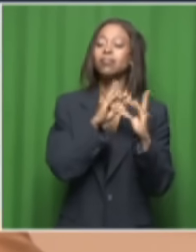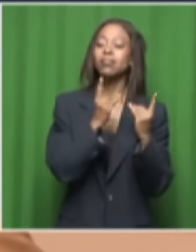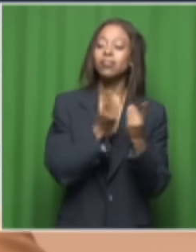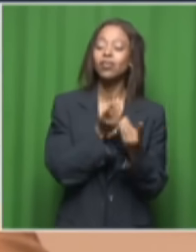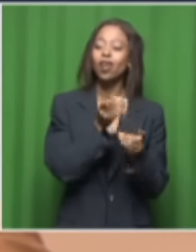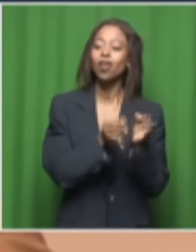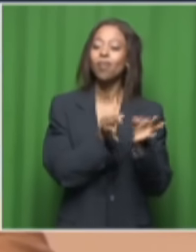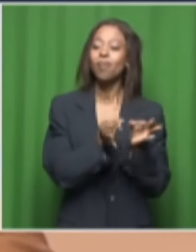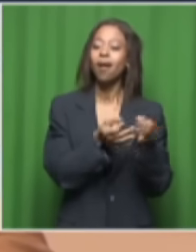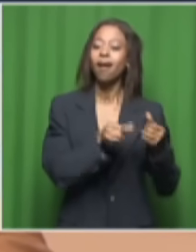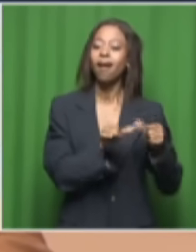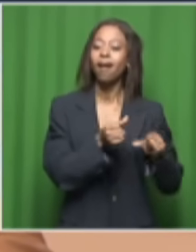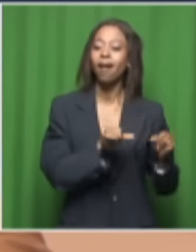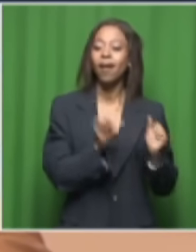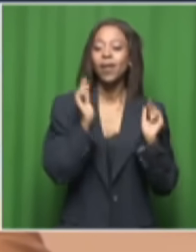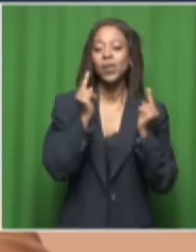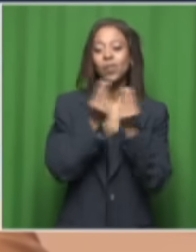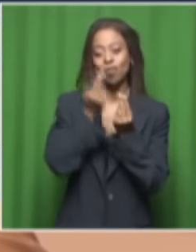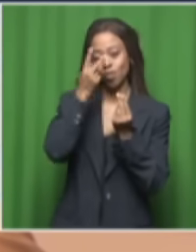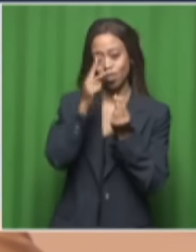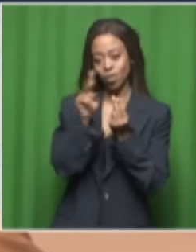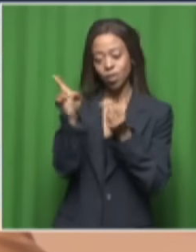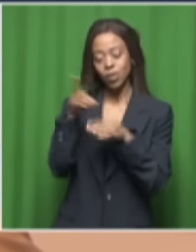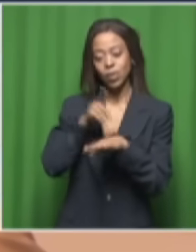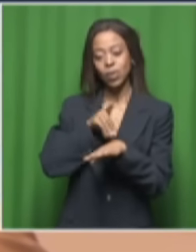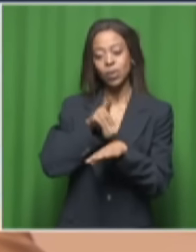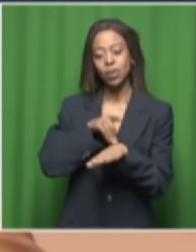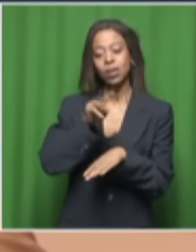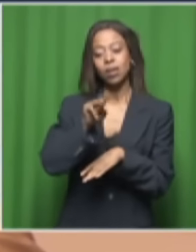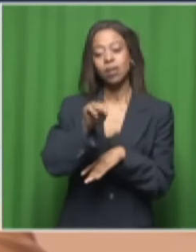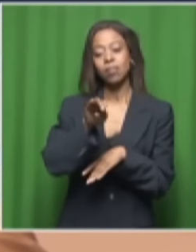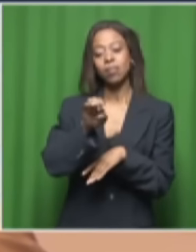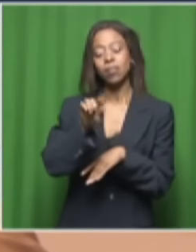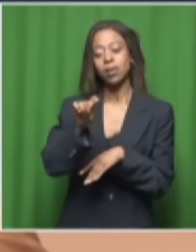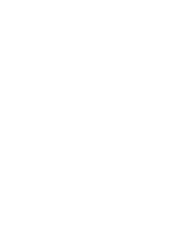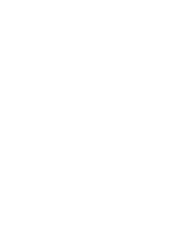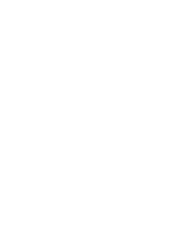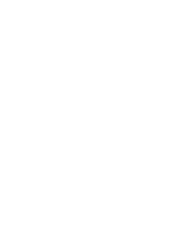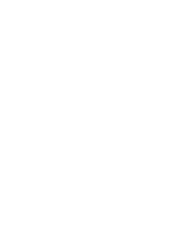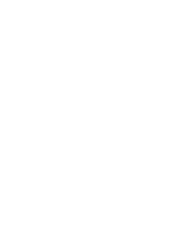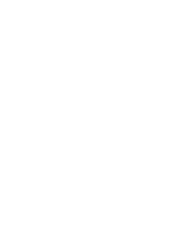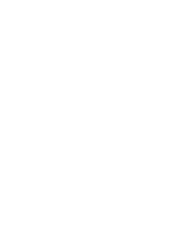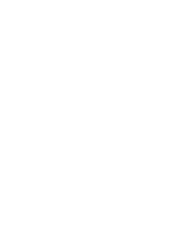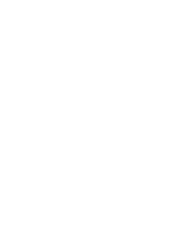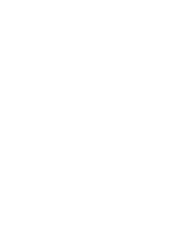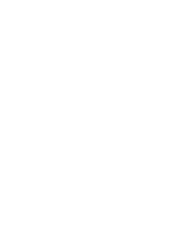of Political Science at the University of Pretoria, Dr. Sithembile Mbete.